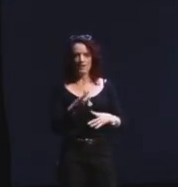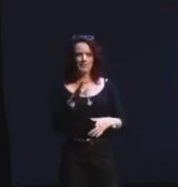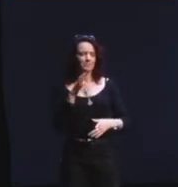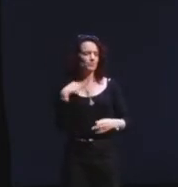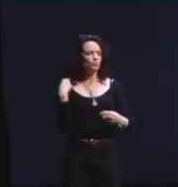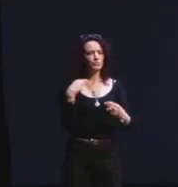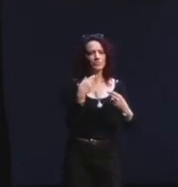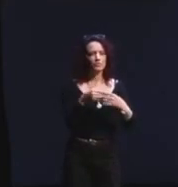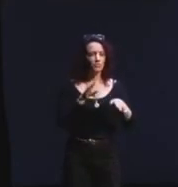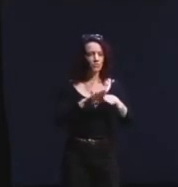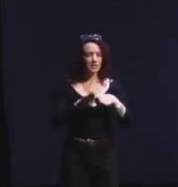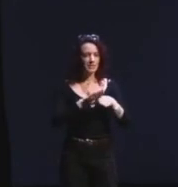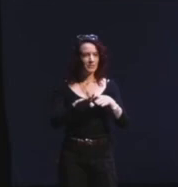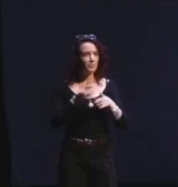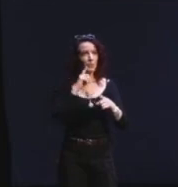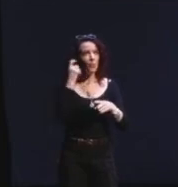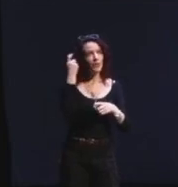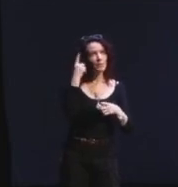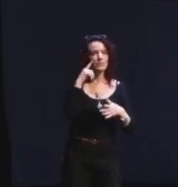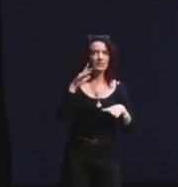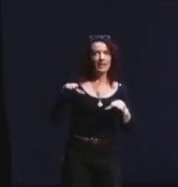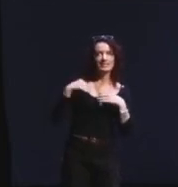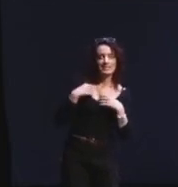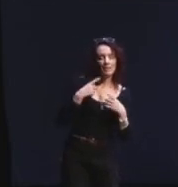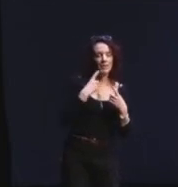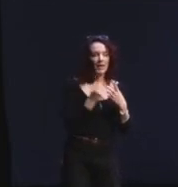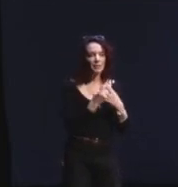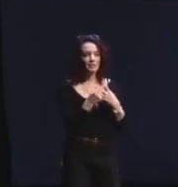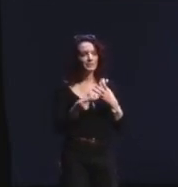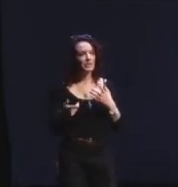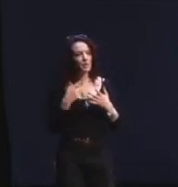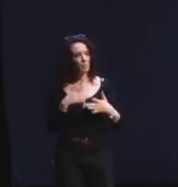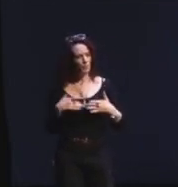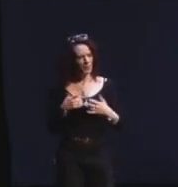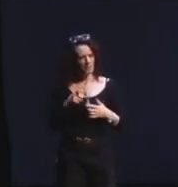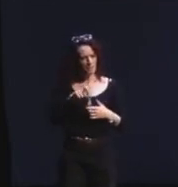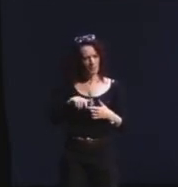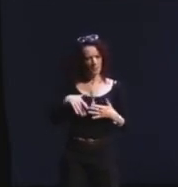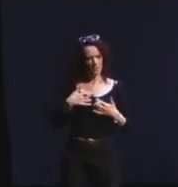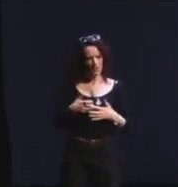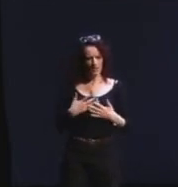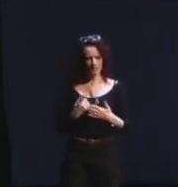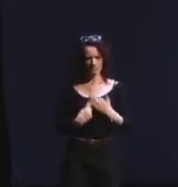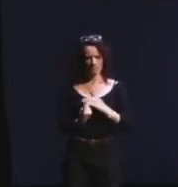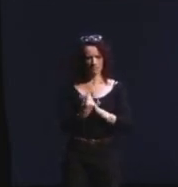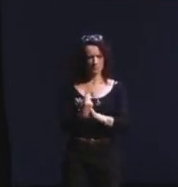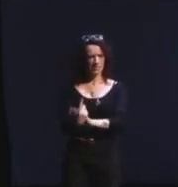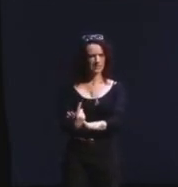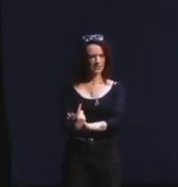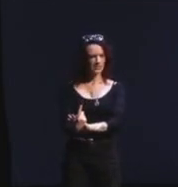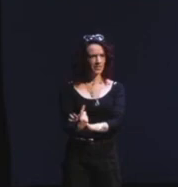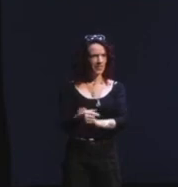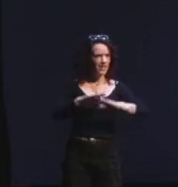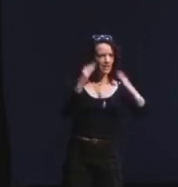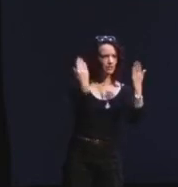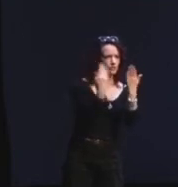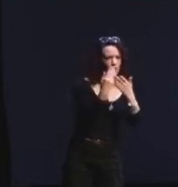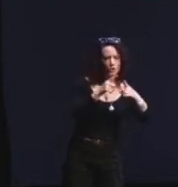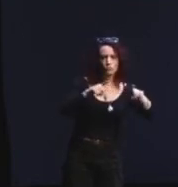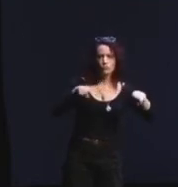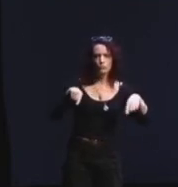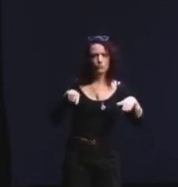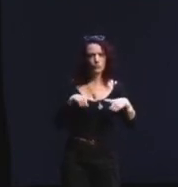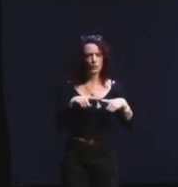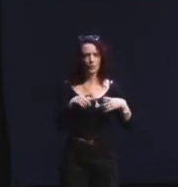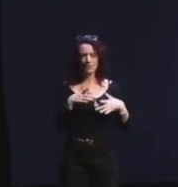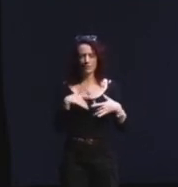that we just do and we don't think about, we take for granted, that actually make people feel very excluded. Having a dark room, for instance, you know, people